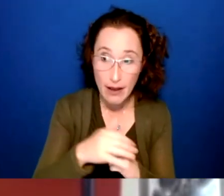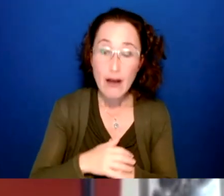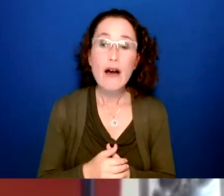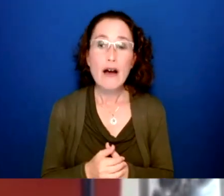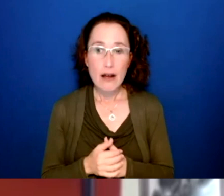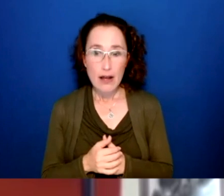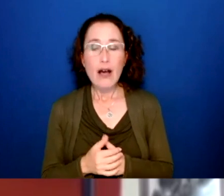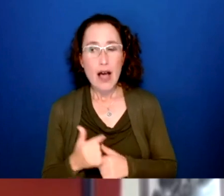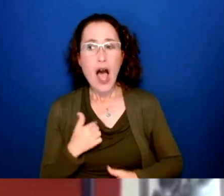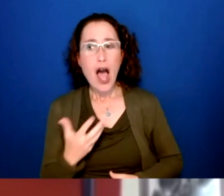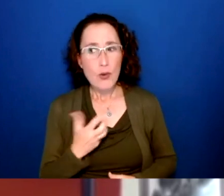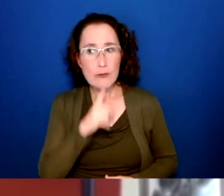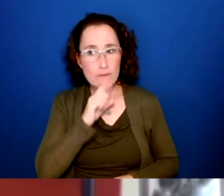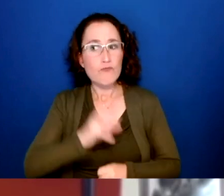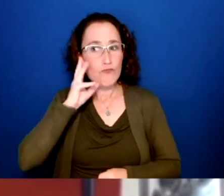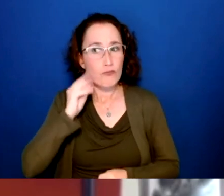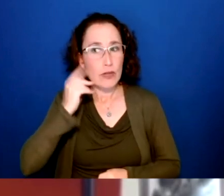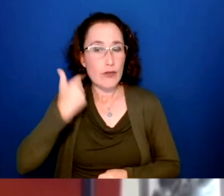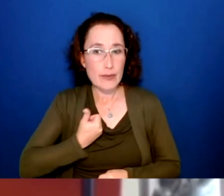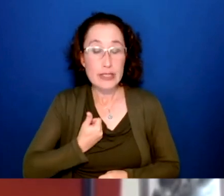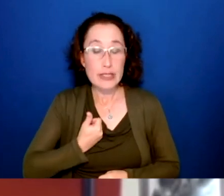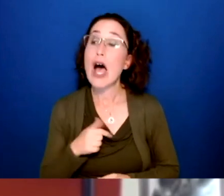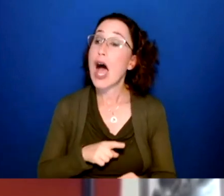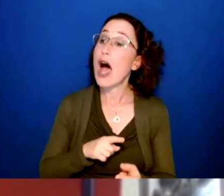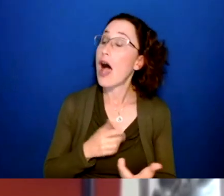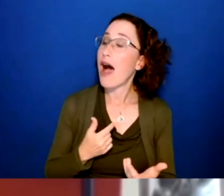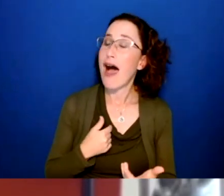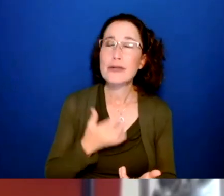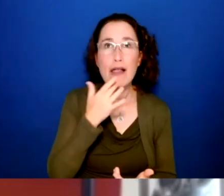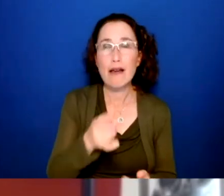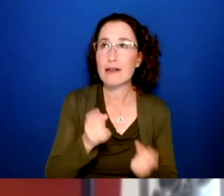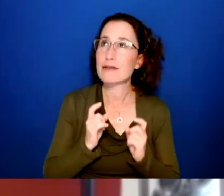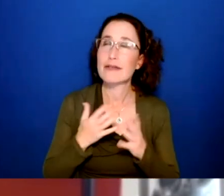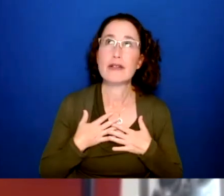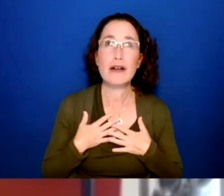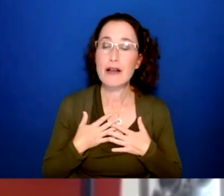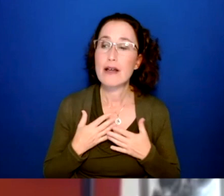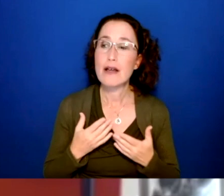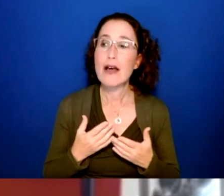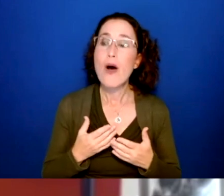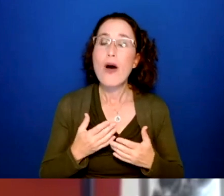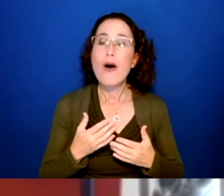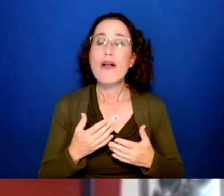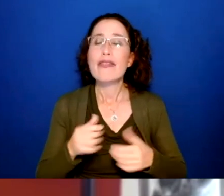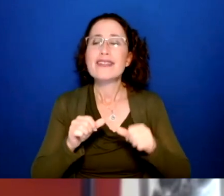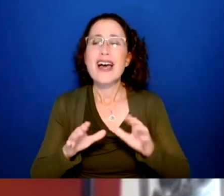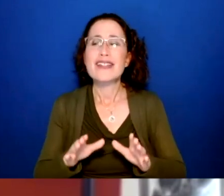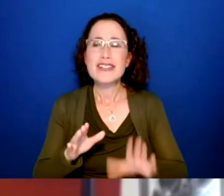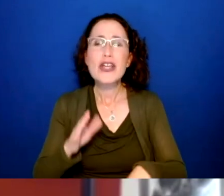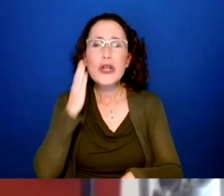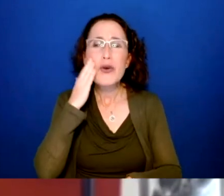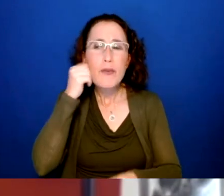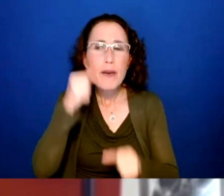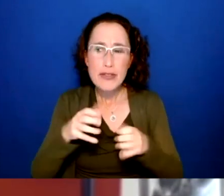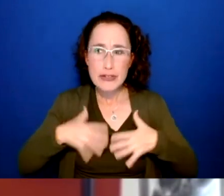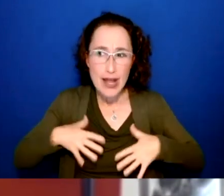on the ground, and I got this great gift of meeting the scientist who discovered why people saw the dress differently. You remember the dress in